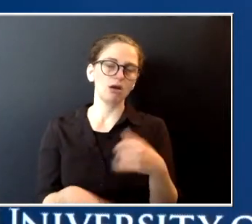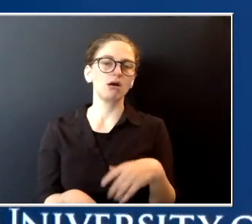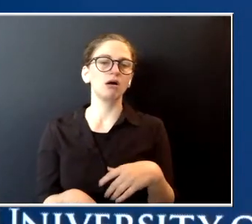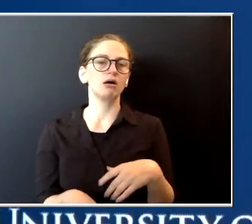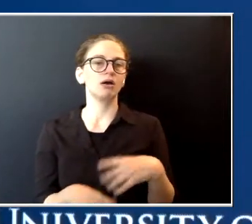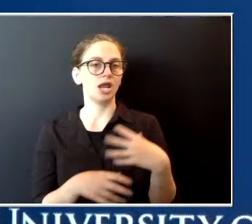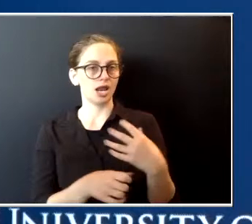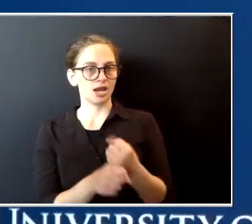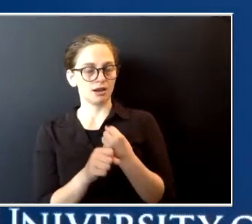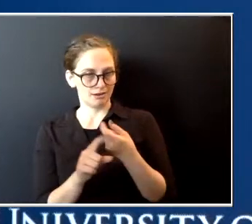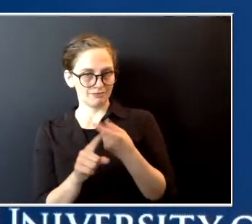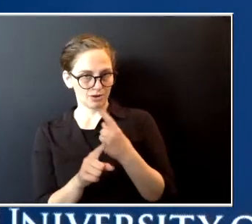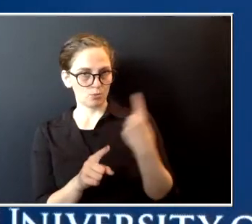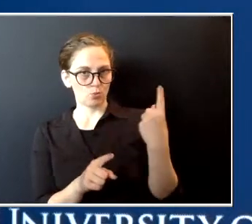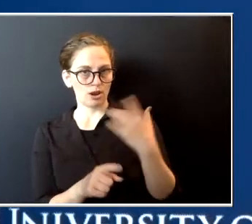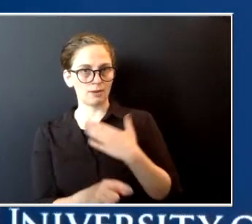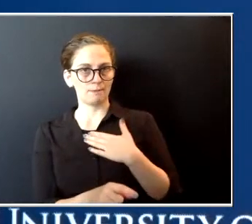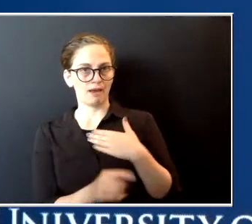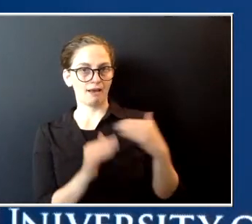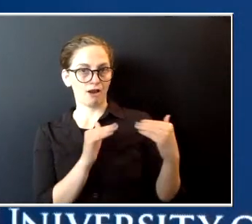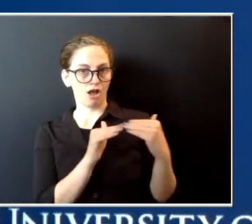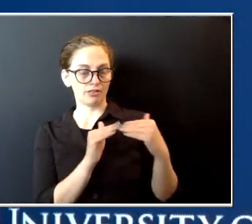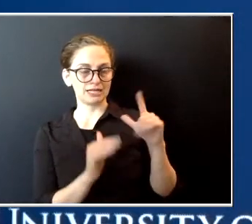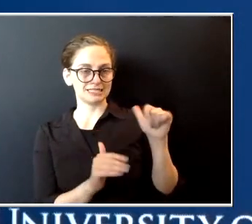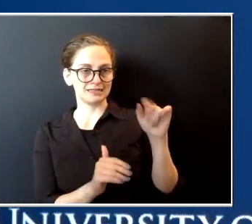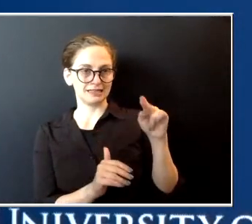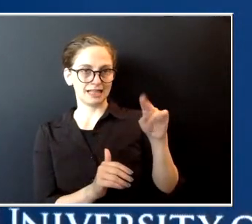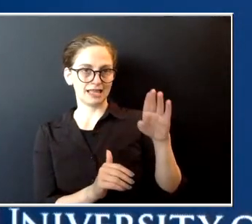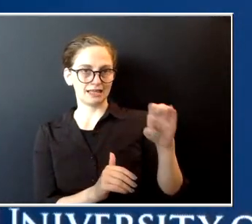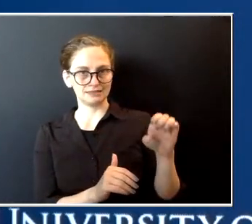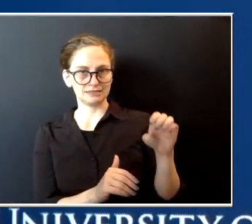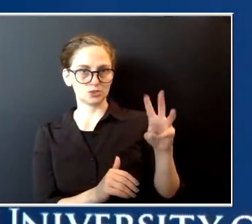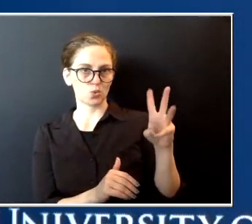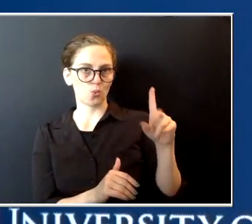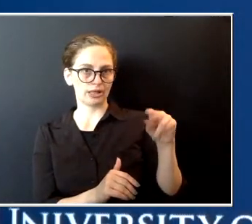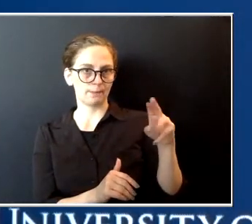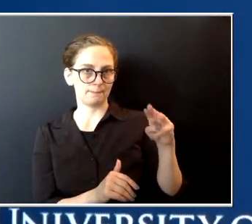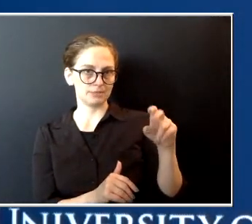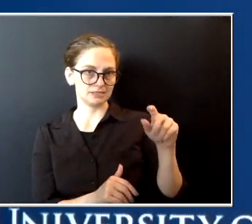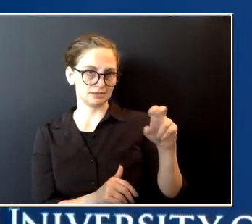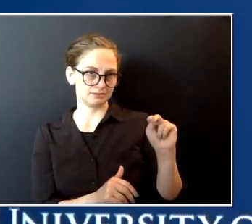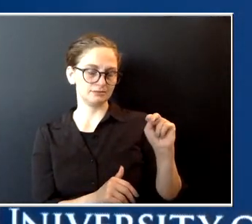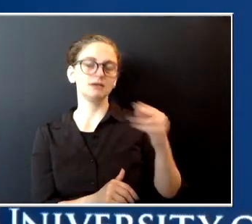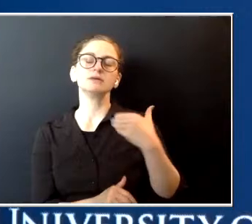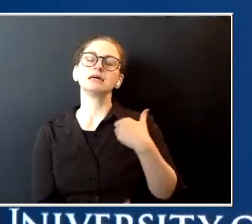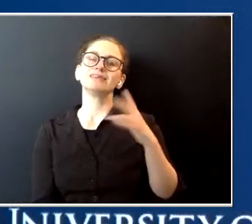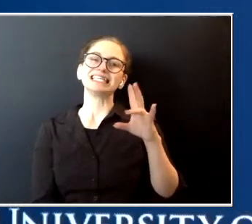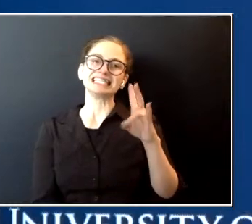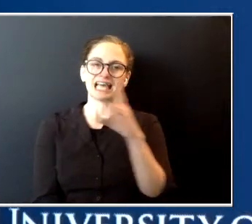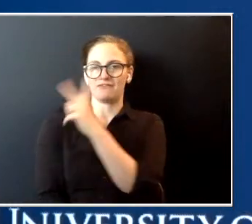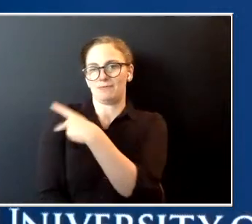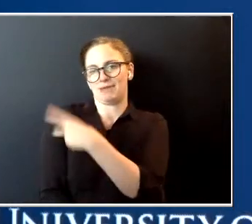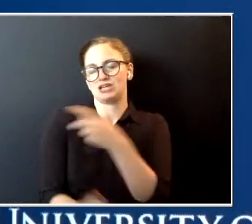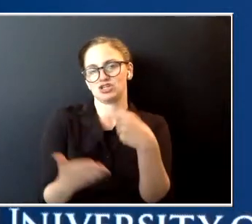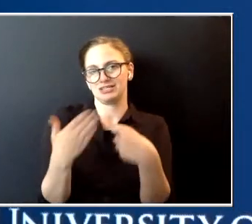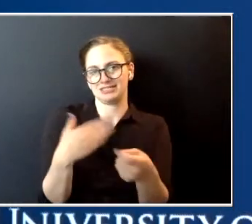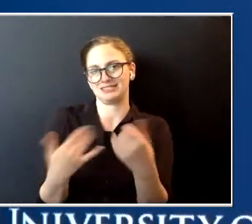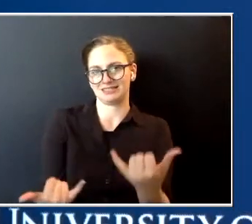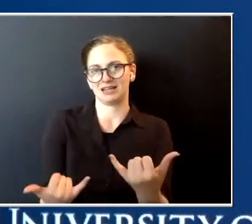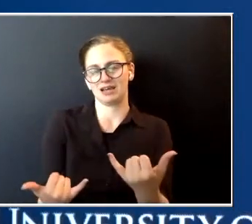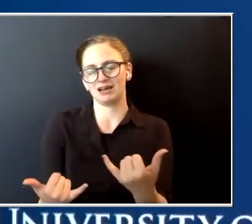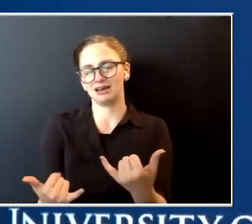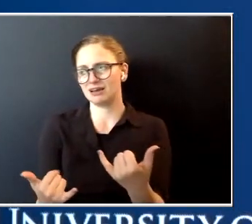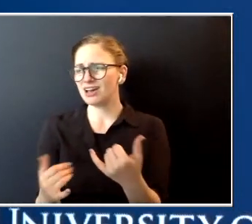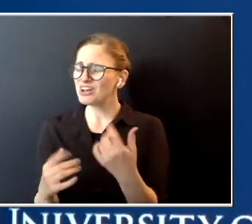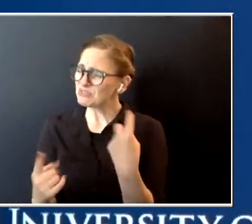colleagues, Lance Williamson. We have 7 inpatients now, so you know, we were down to 0 and 2 for a long time. So 7's not a